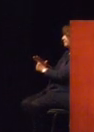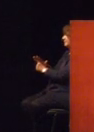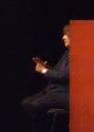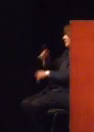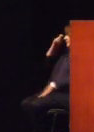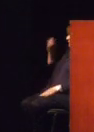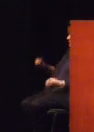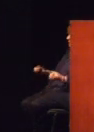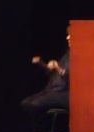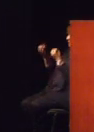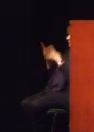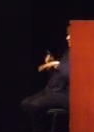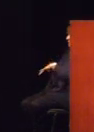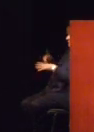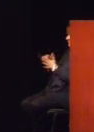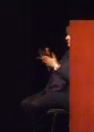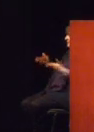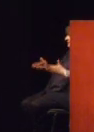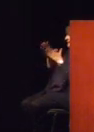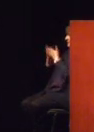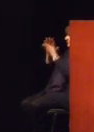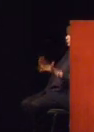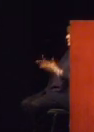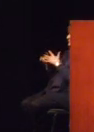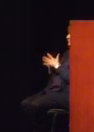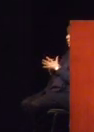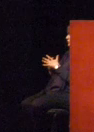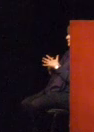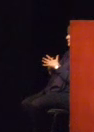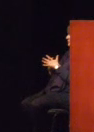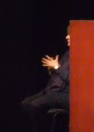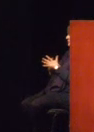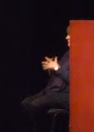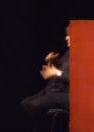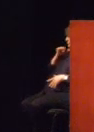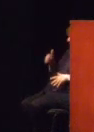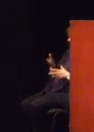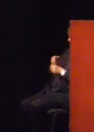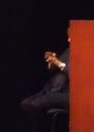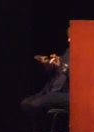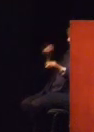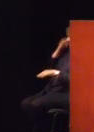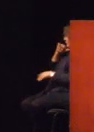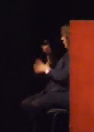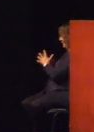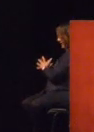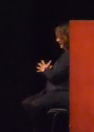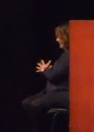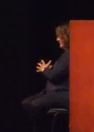in many cases, it's what allows a student to start. And you aren't gonna finish if you don't begin. And